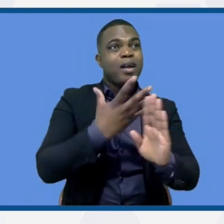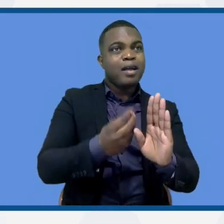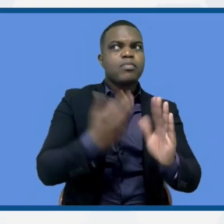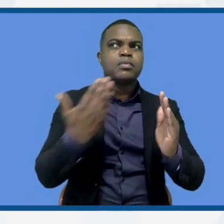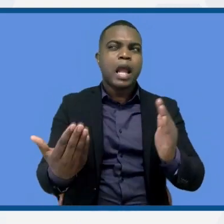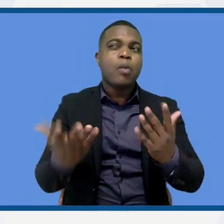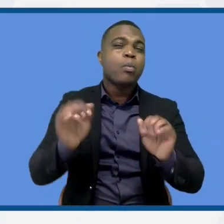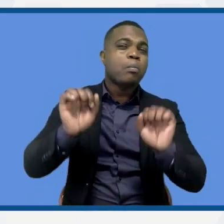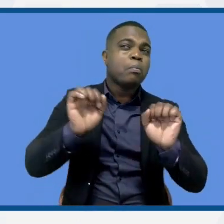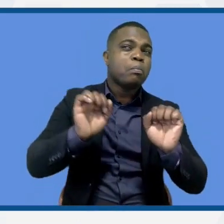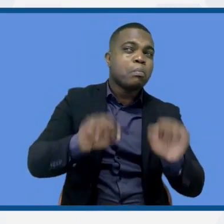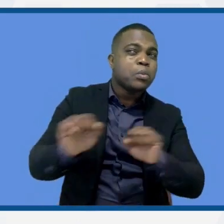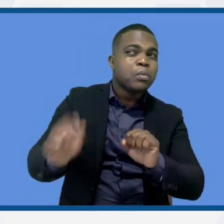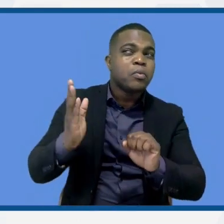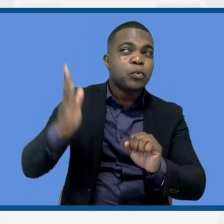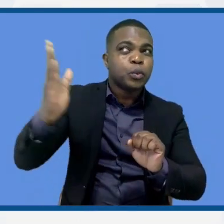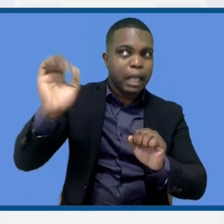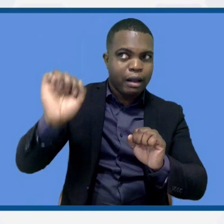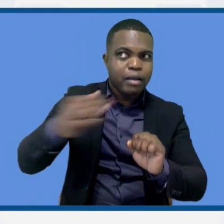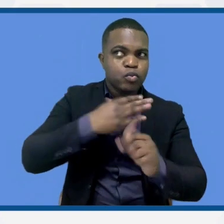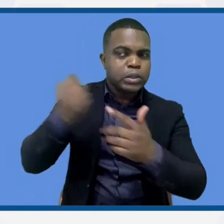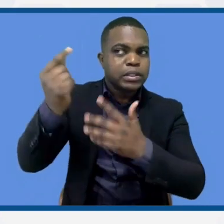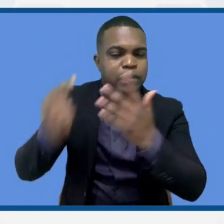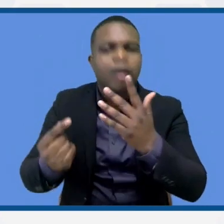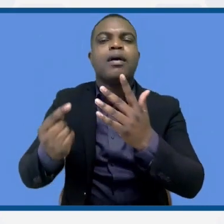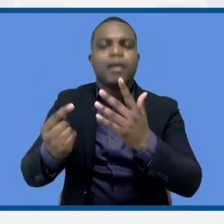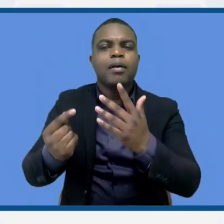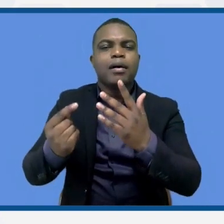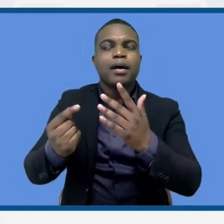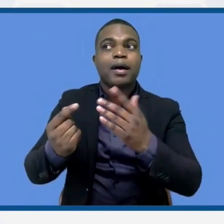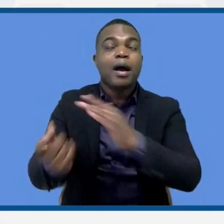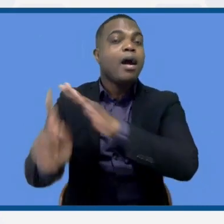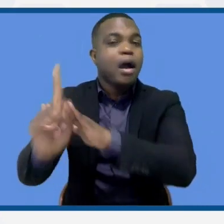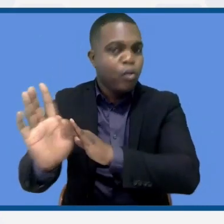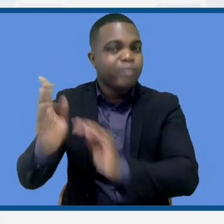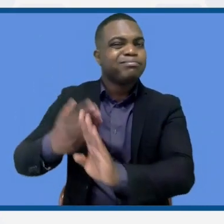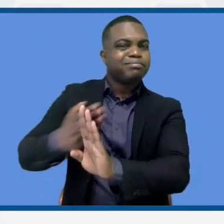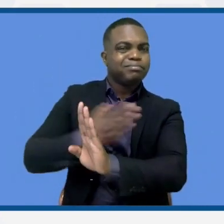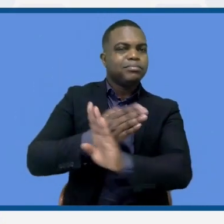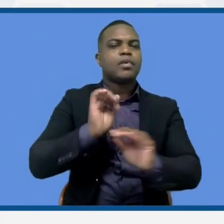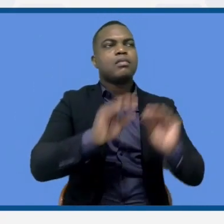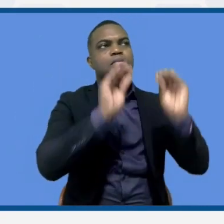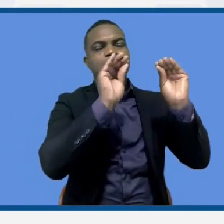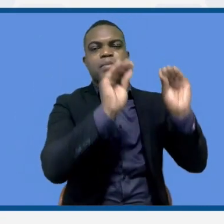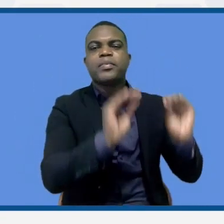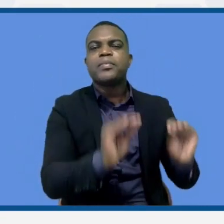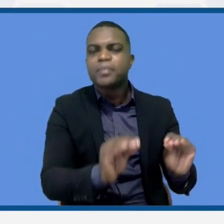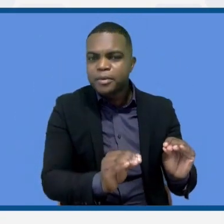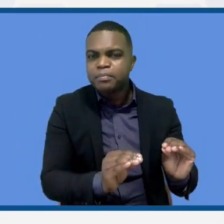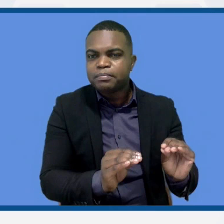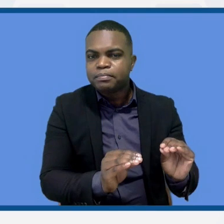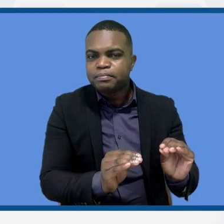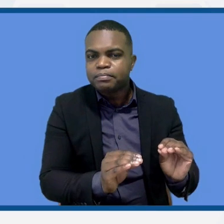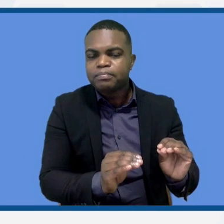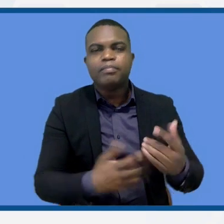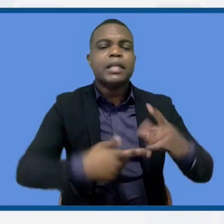to local, meaning we use the same method for all of those,